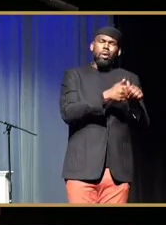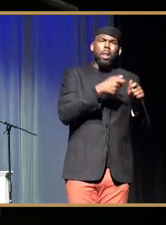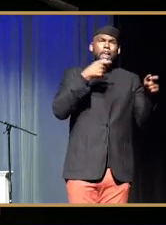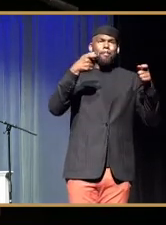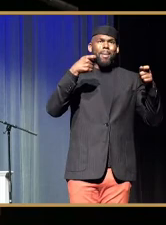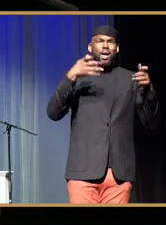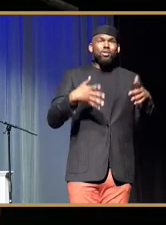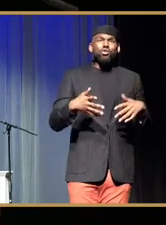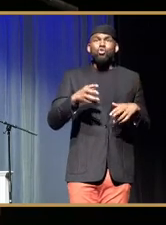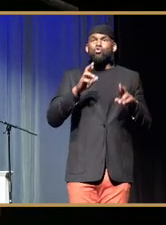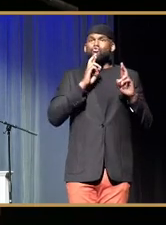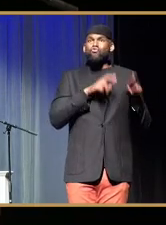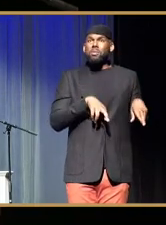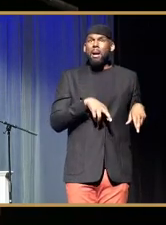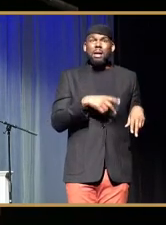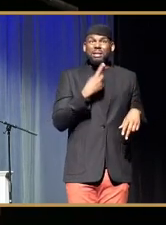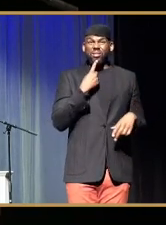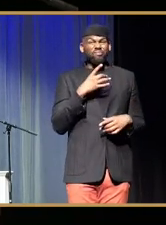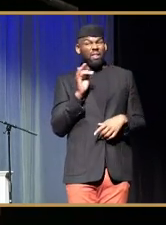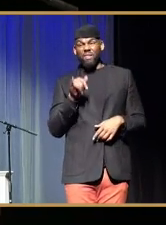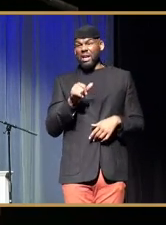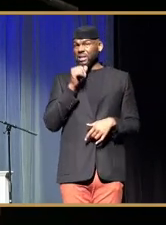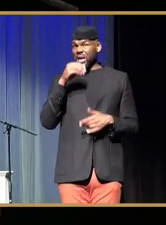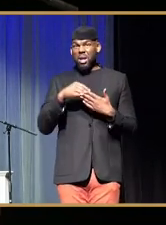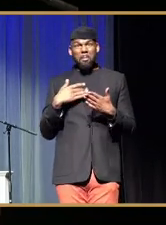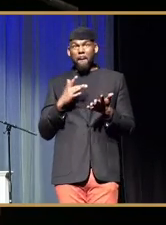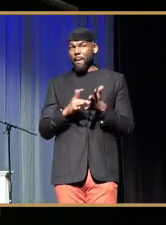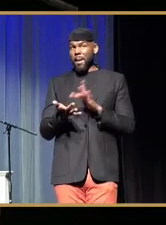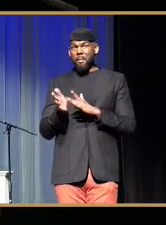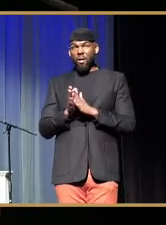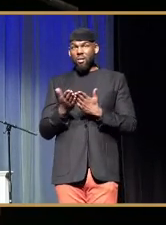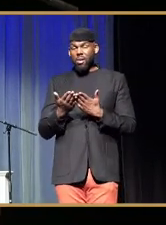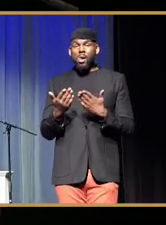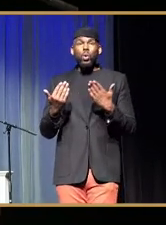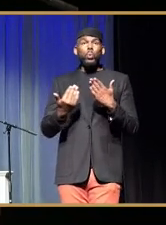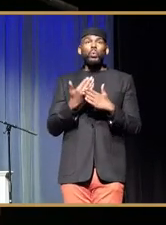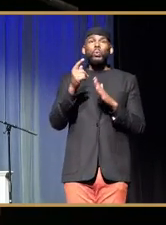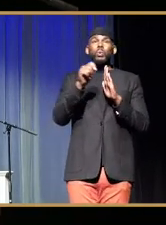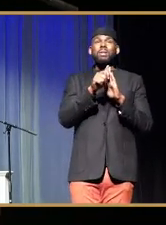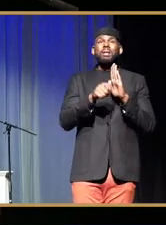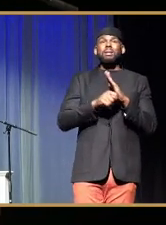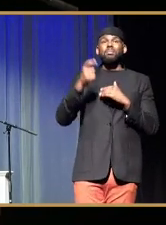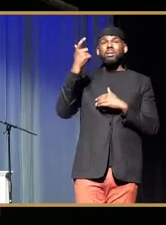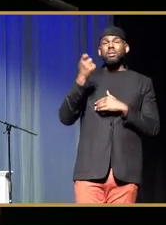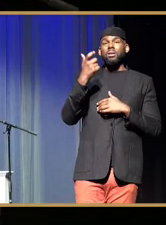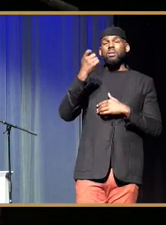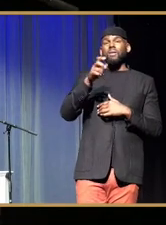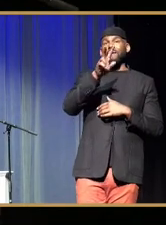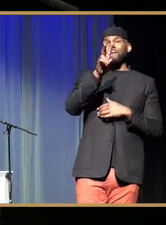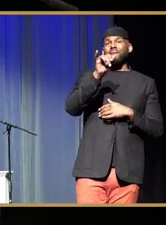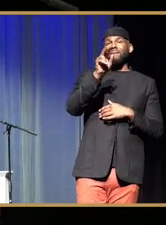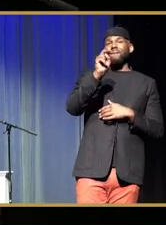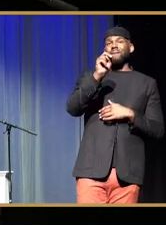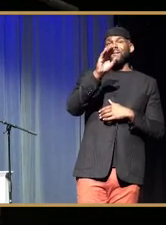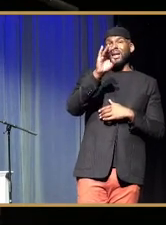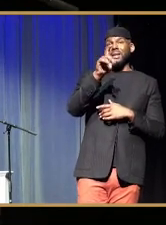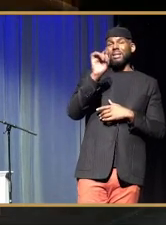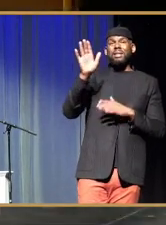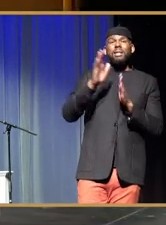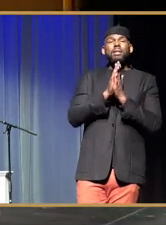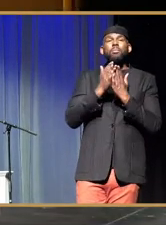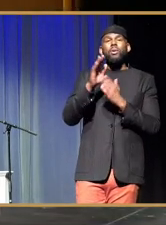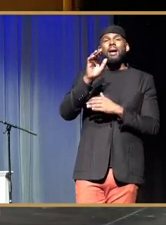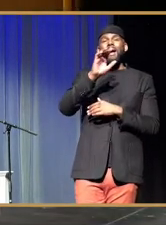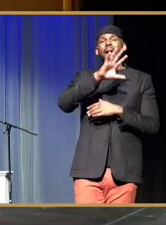responded, "That's not in my Bible." As New Testament scholar Dr. Vincent Wimbush told us in his book,